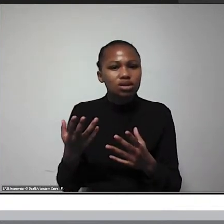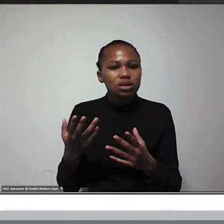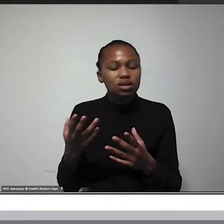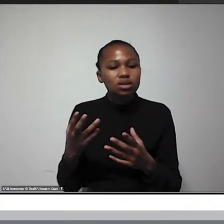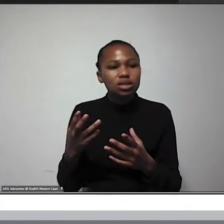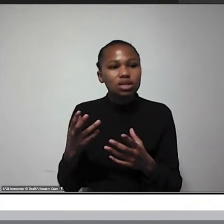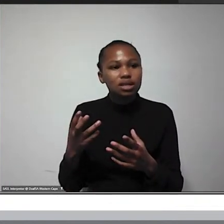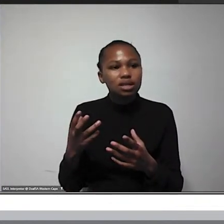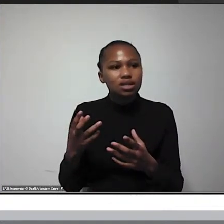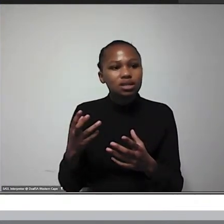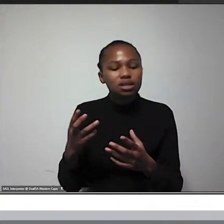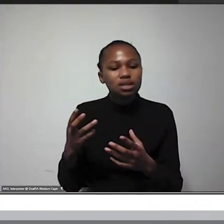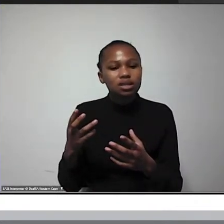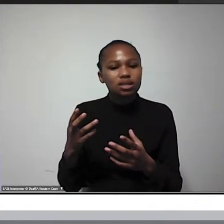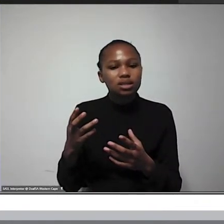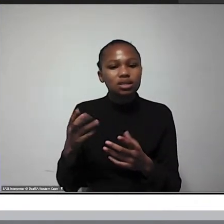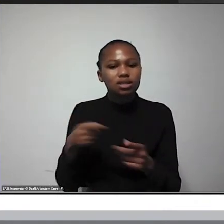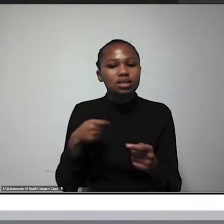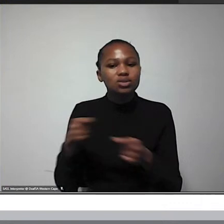into fruition,